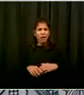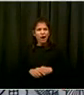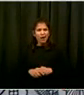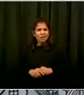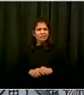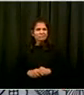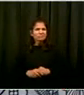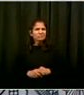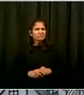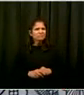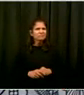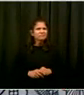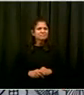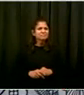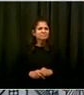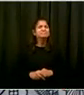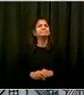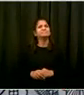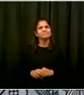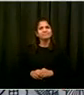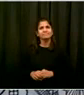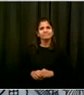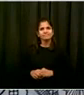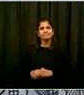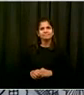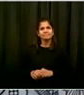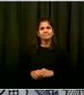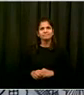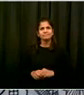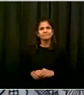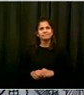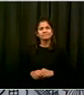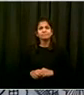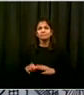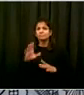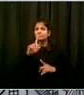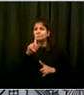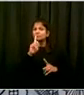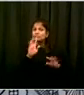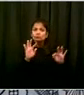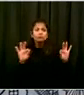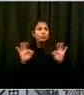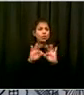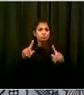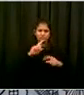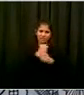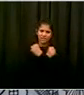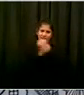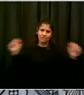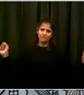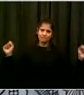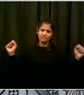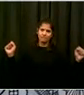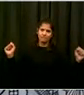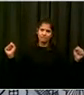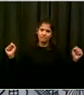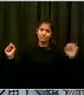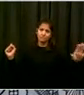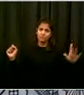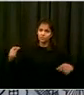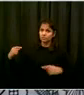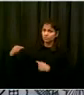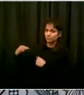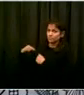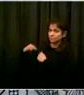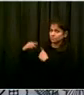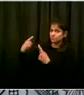good of everyone. Now, I want to emphasize, Emma, in the spring, leaders in all communities, all faiths, and I commented